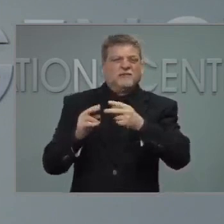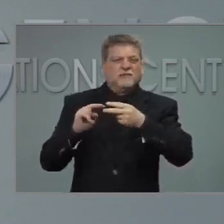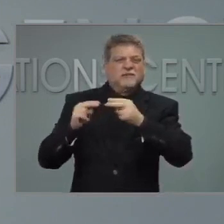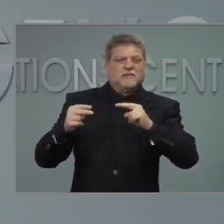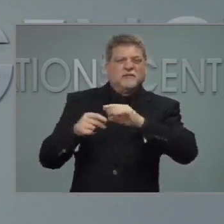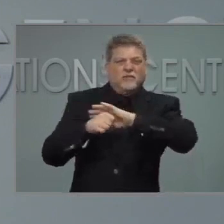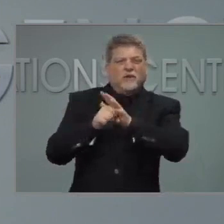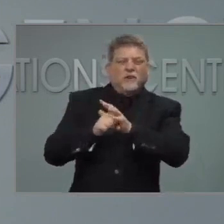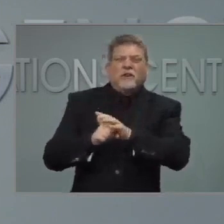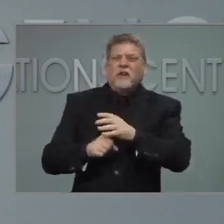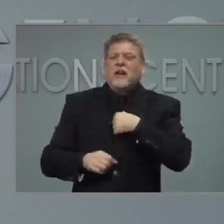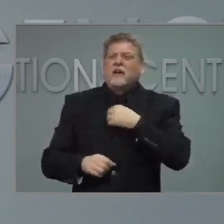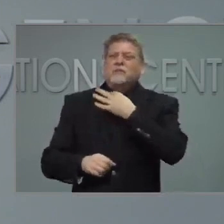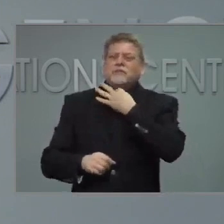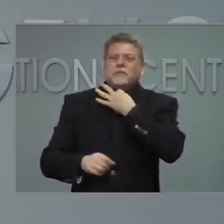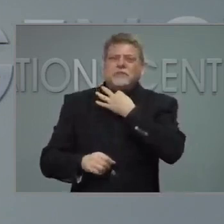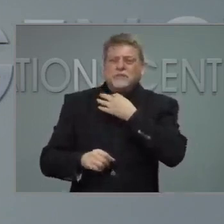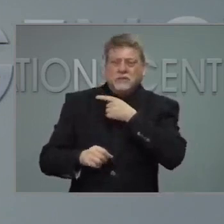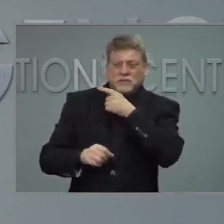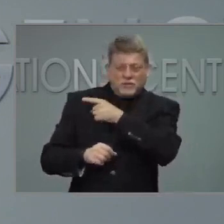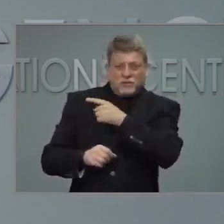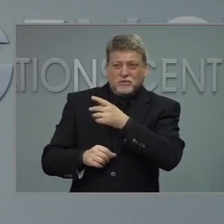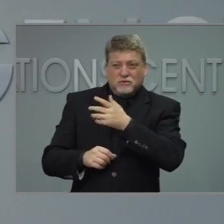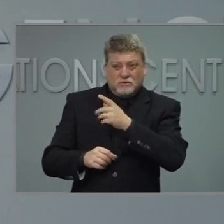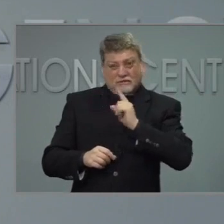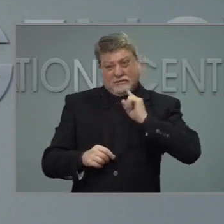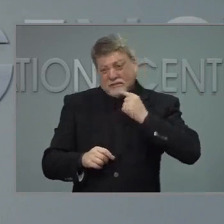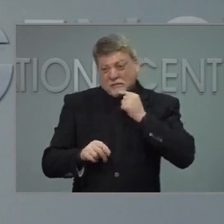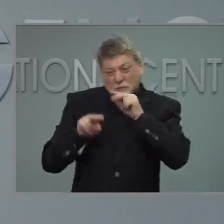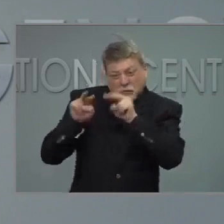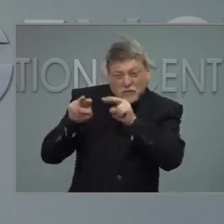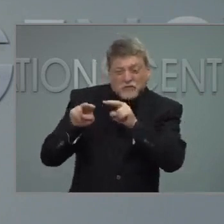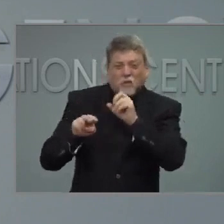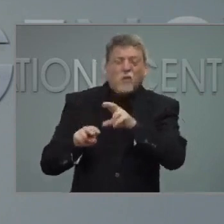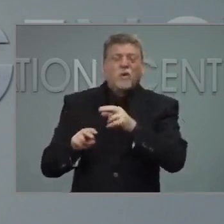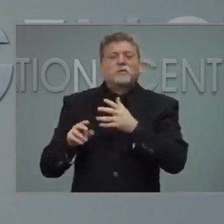much surveillance to the variants are you doing?